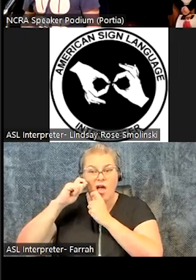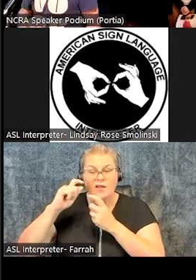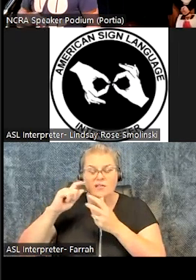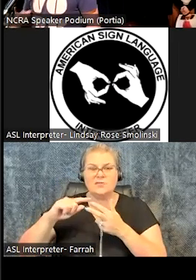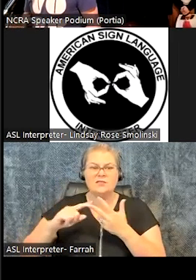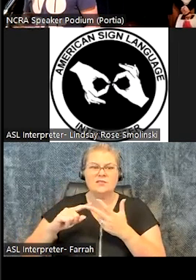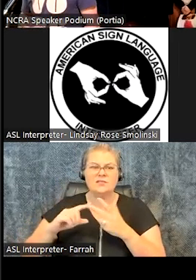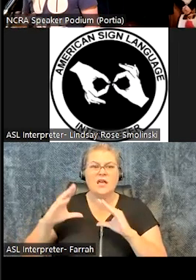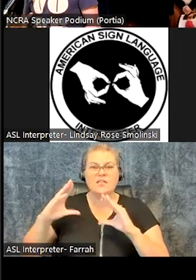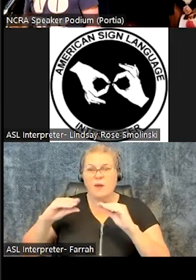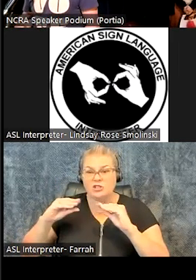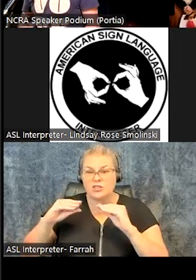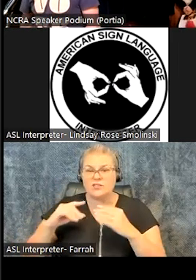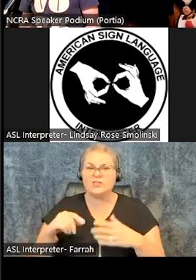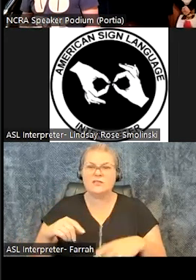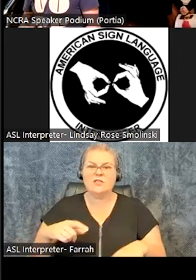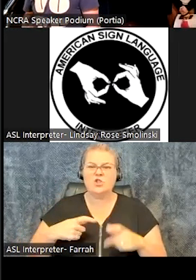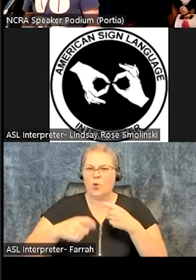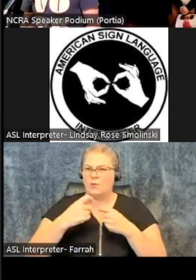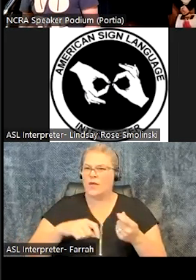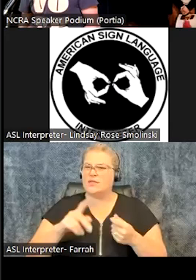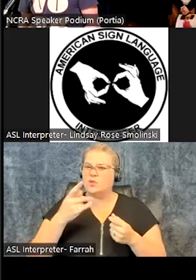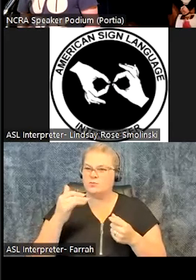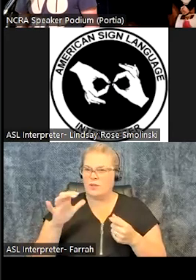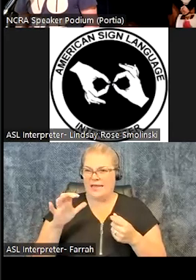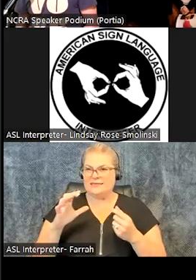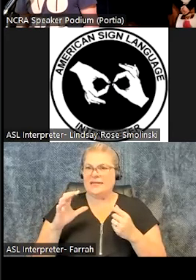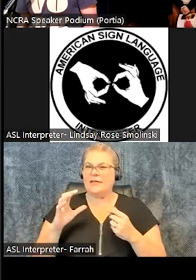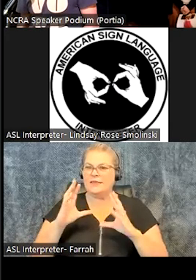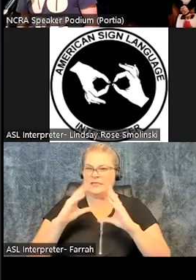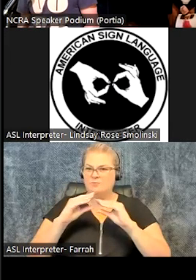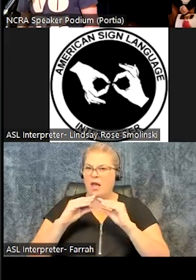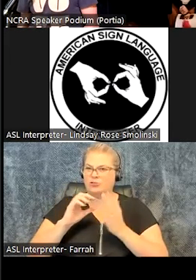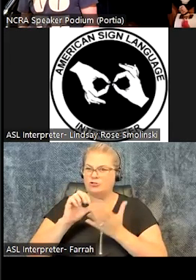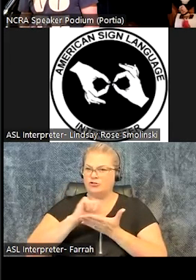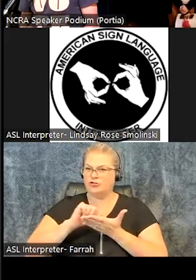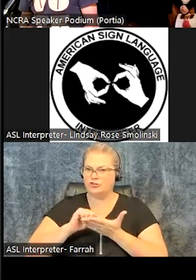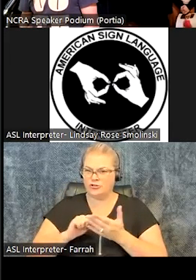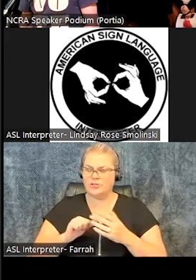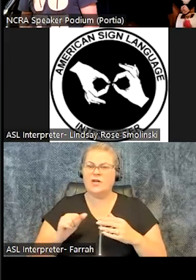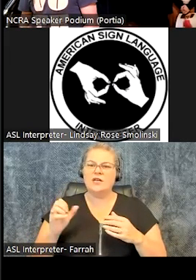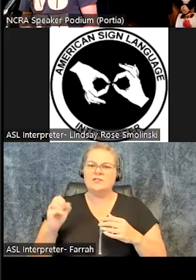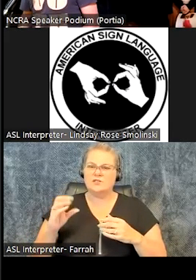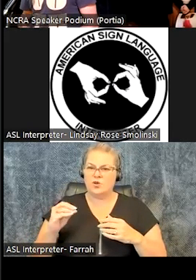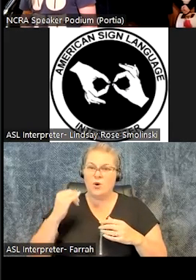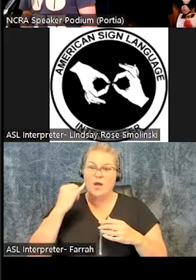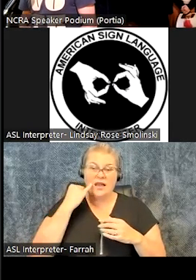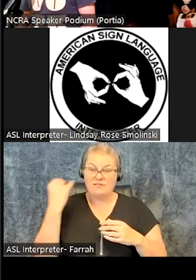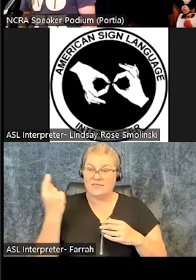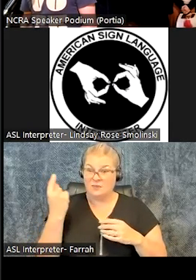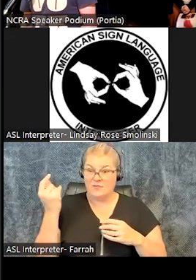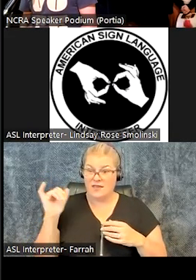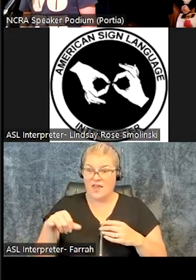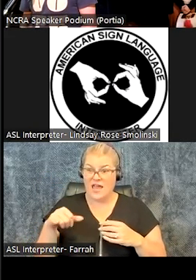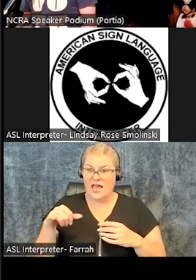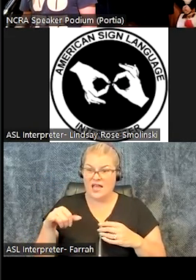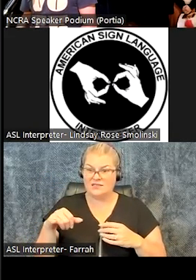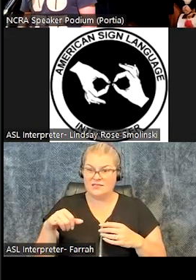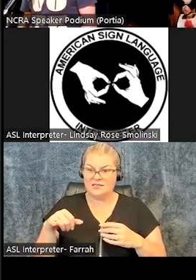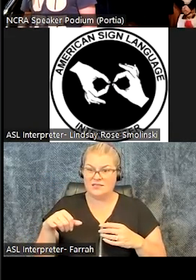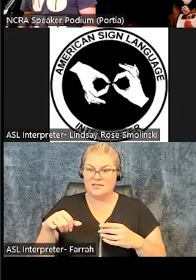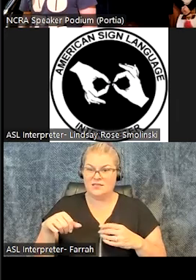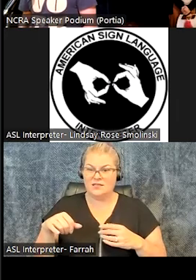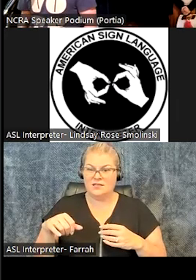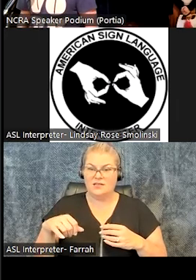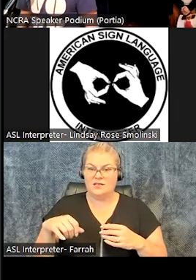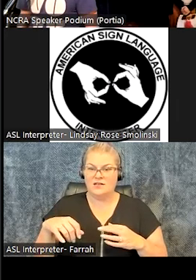to kind of replace the plastic alternatives you buy at a grocery store. And the idea is, if it is something that is expendable, that you have a place